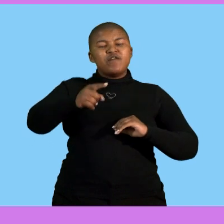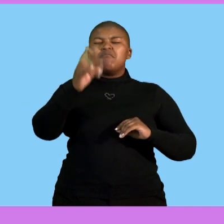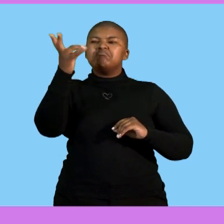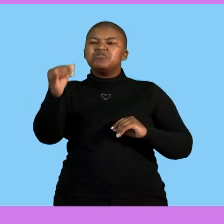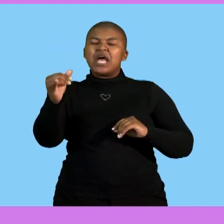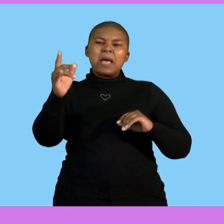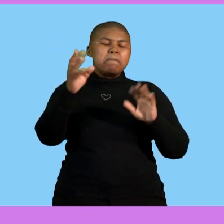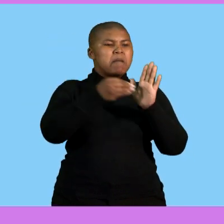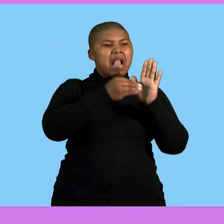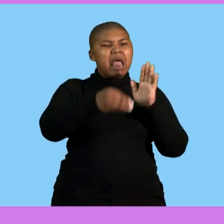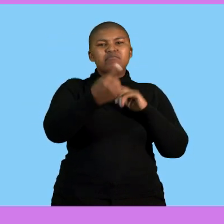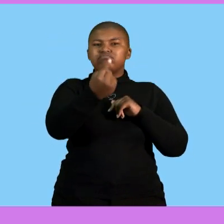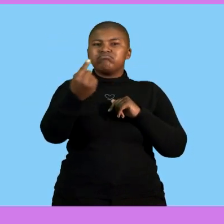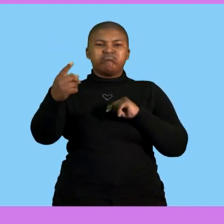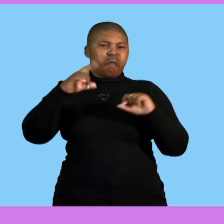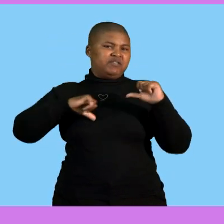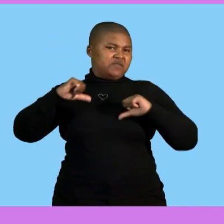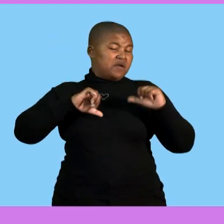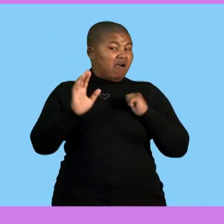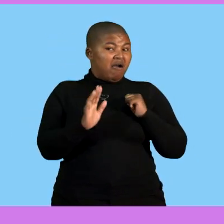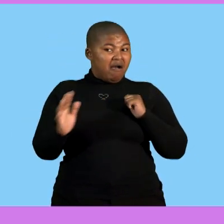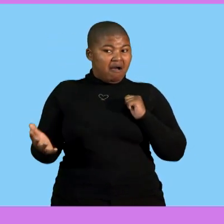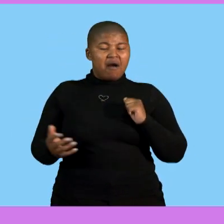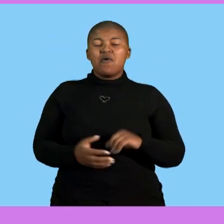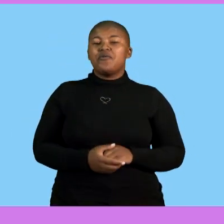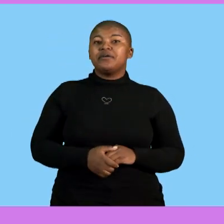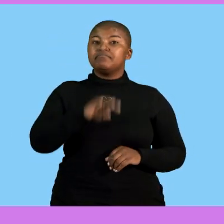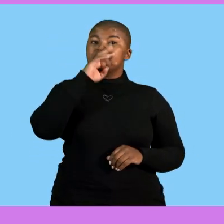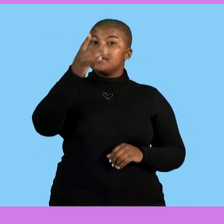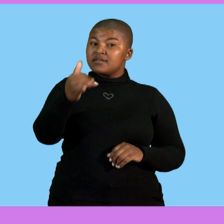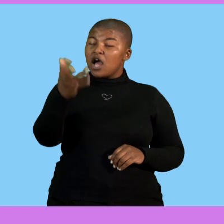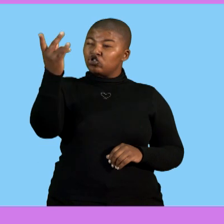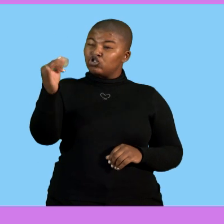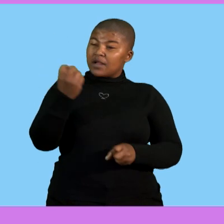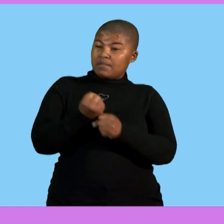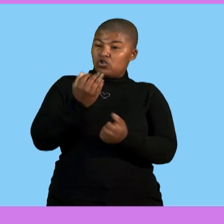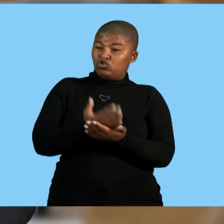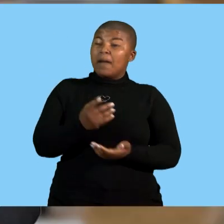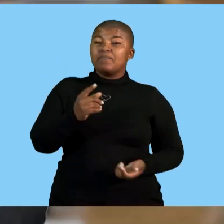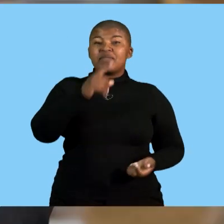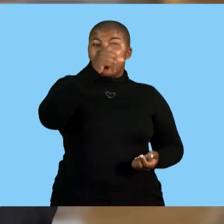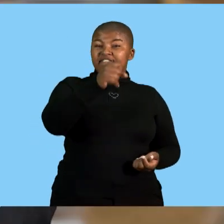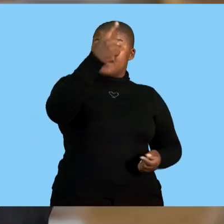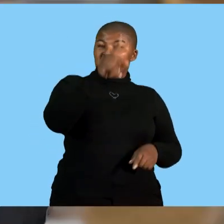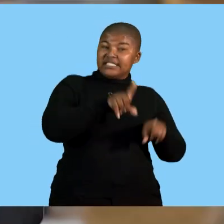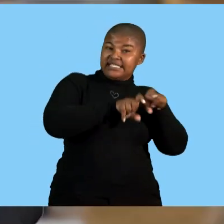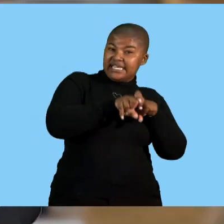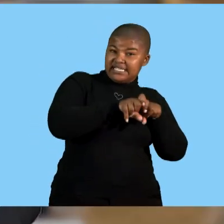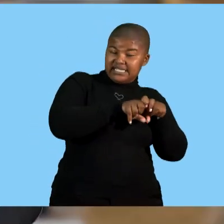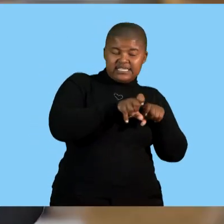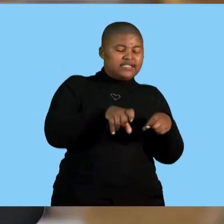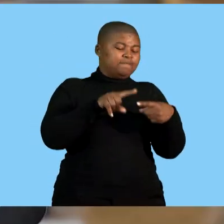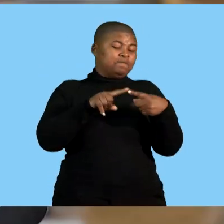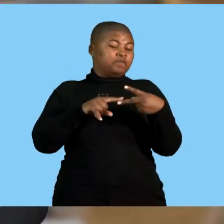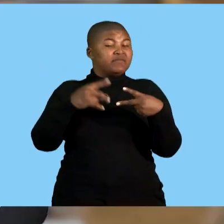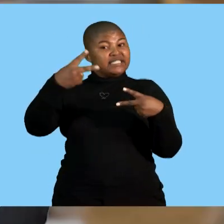to track the learner's performance. Now when you track the learner's performance, it's whereby now you are going to check the first test, how a